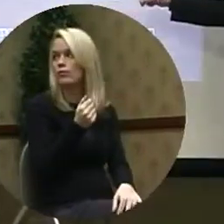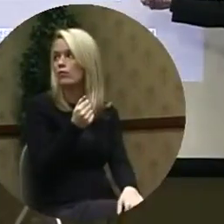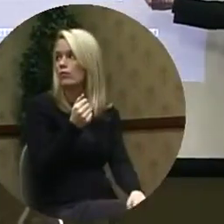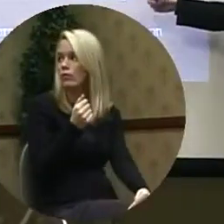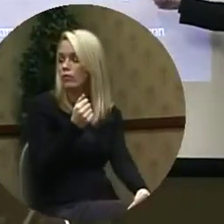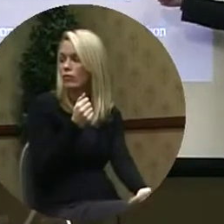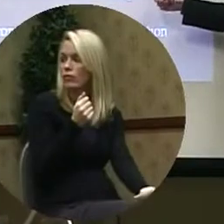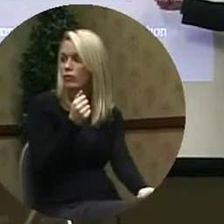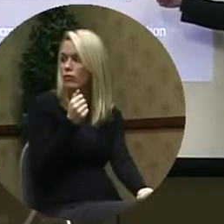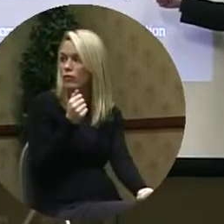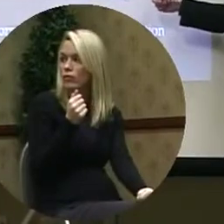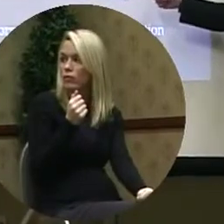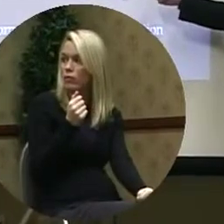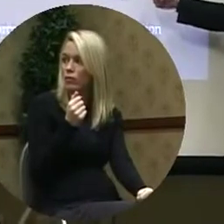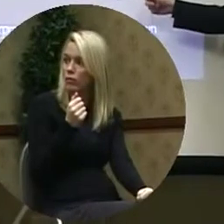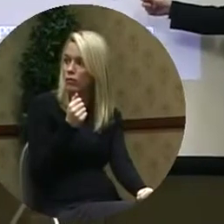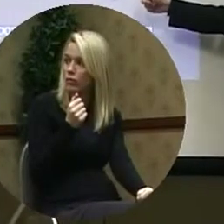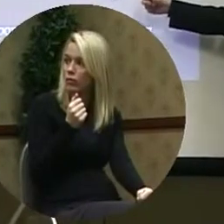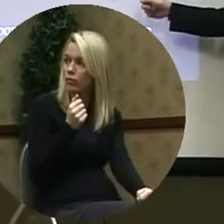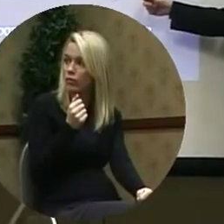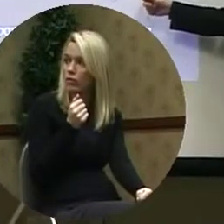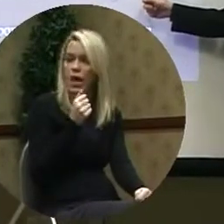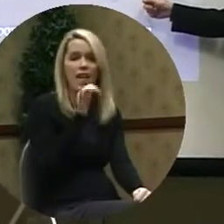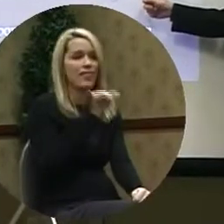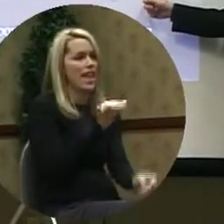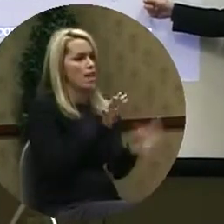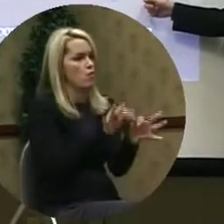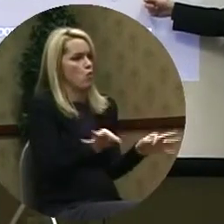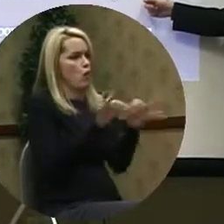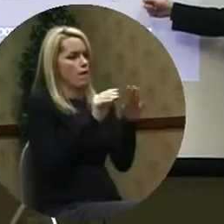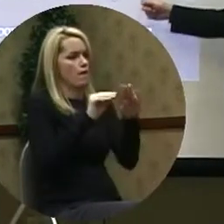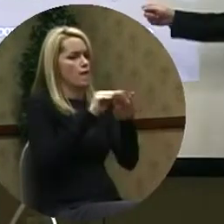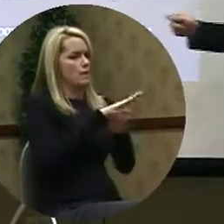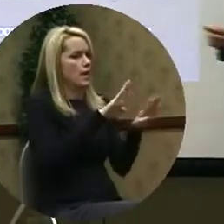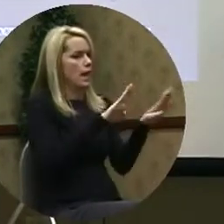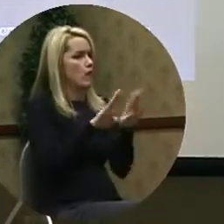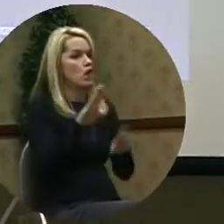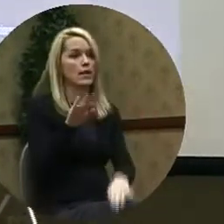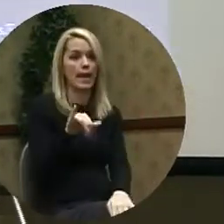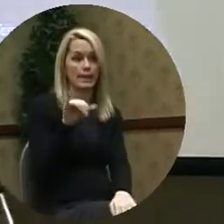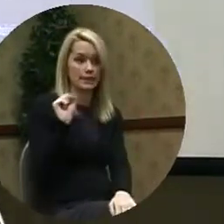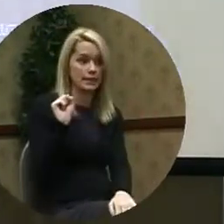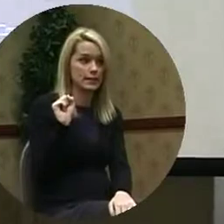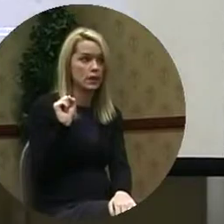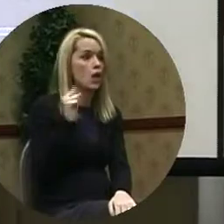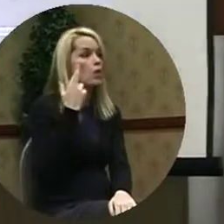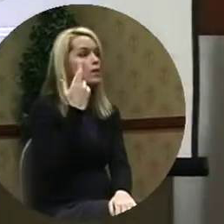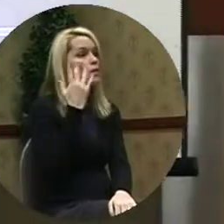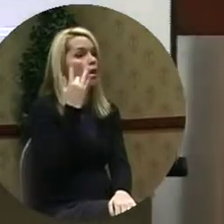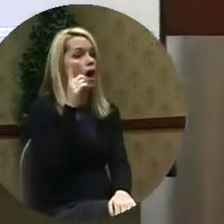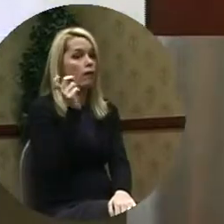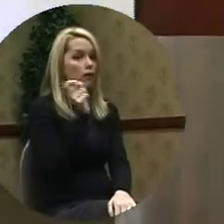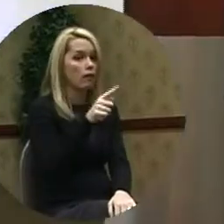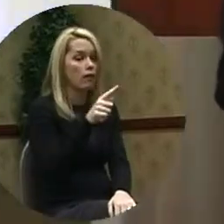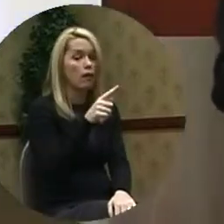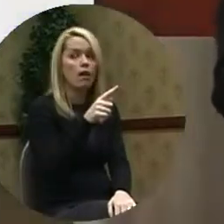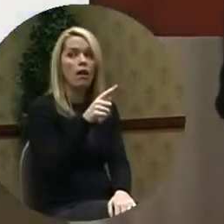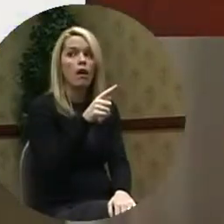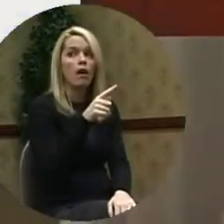Do you see that this is a critical factor in her behavior? Okay, and the reason I ask that is if,